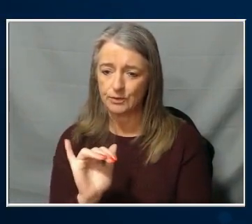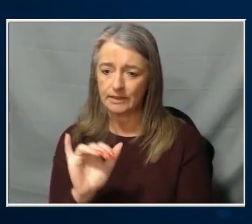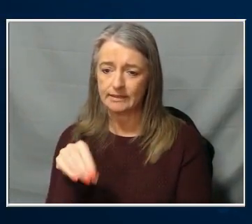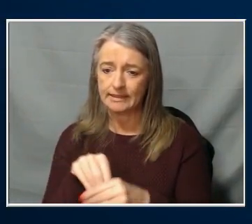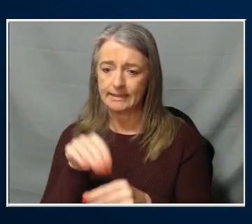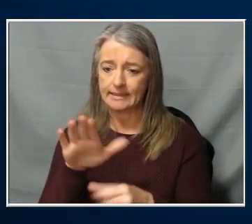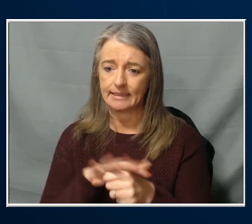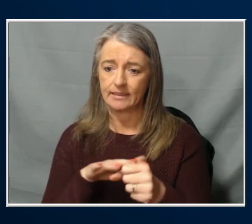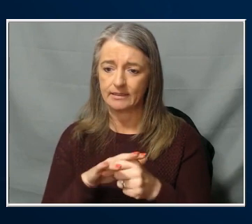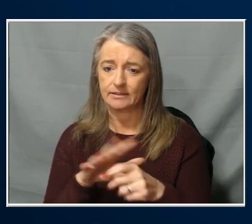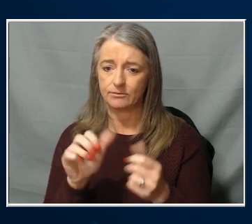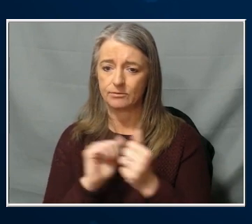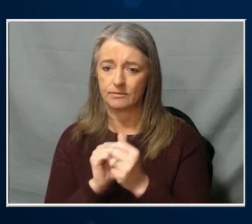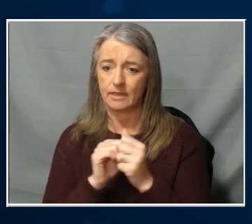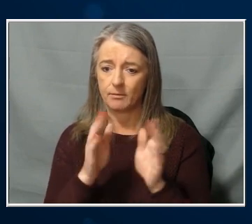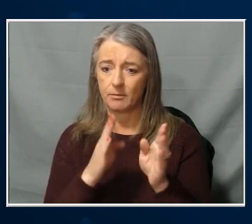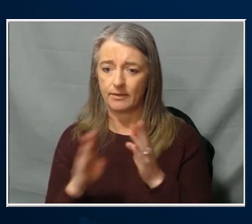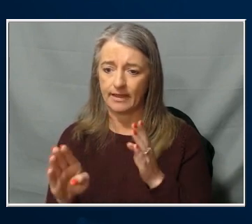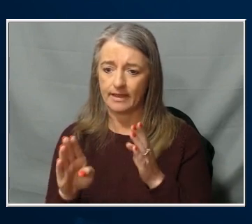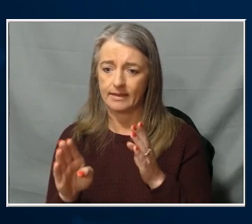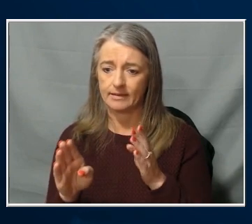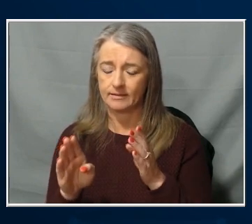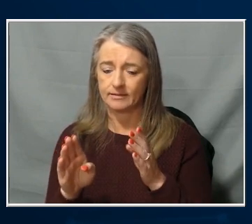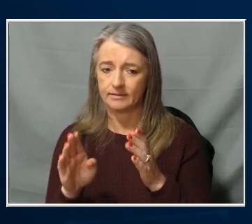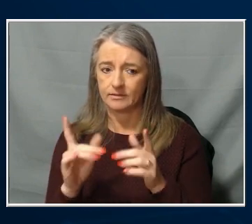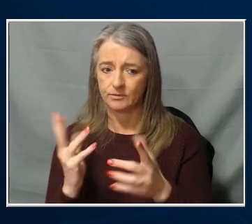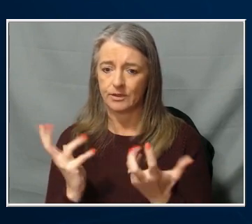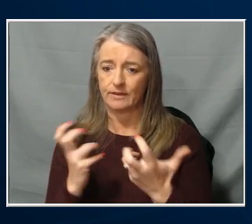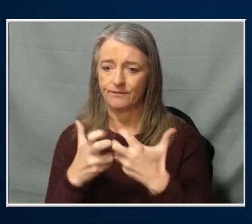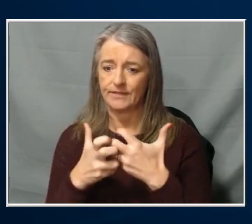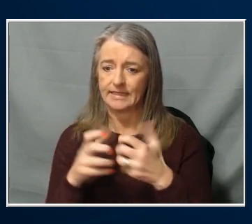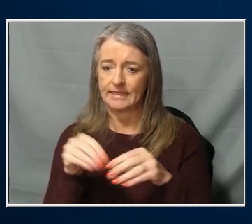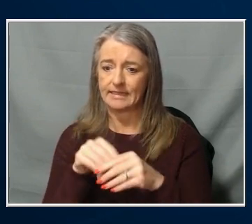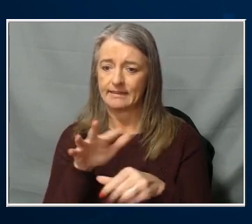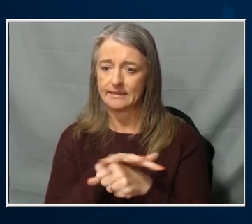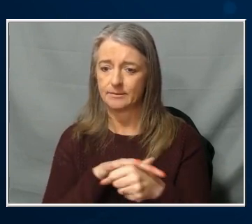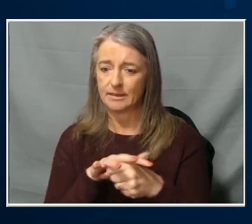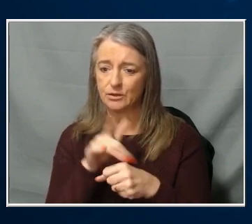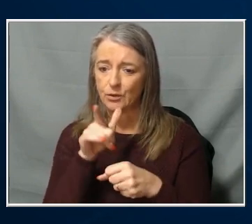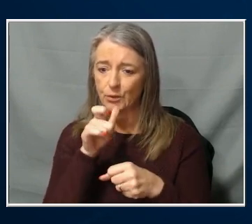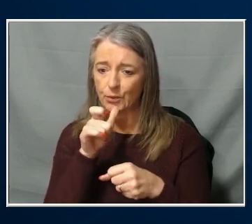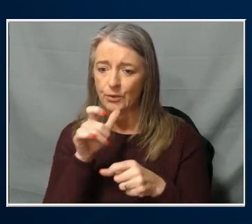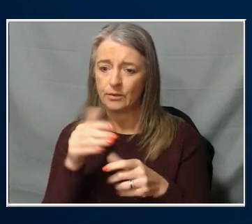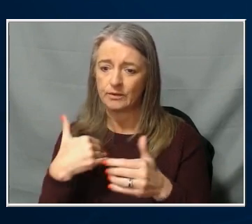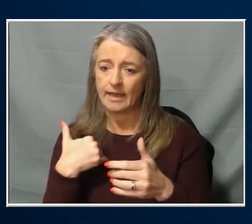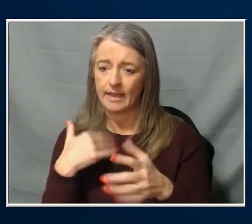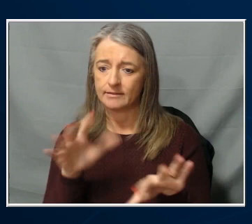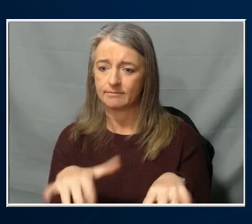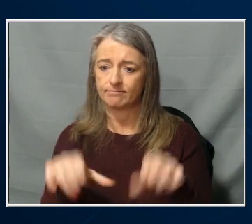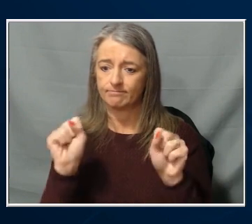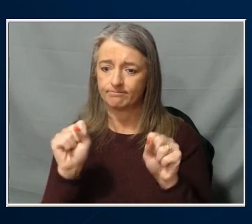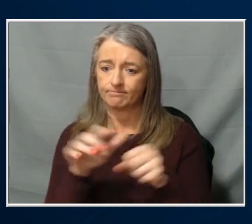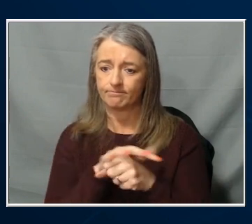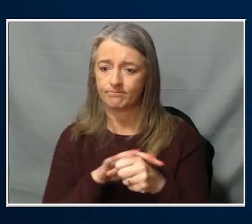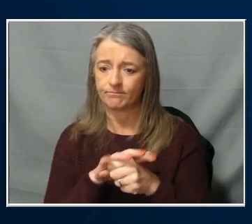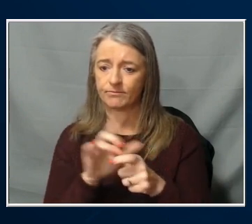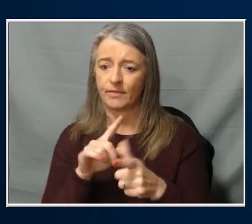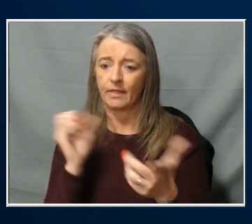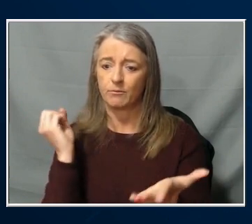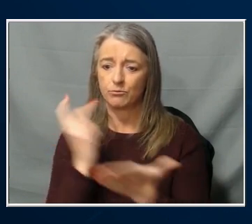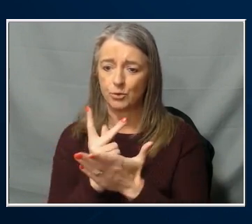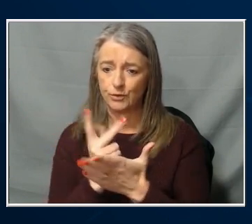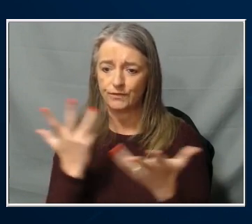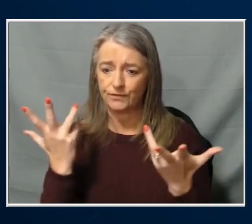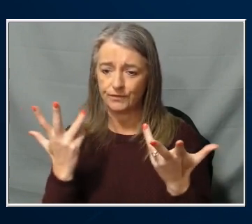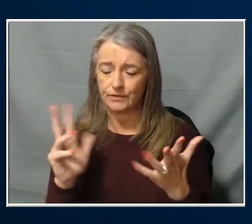put together a plan of what all we could fit in the space and who might inhabit the space. And once that got approved, we